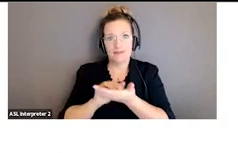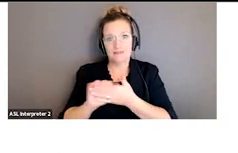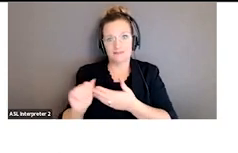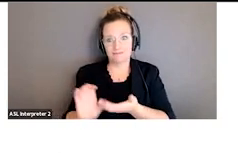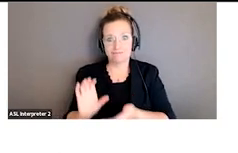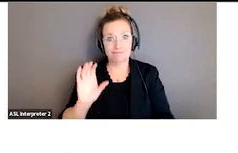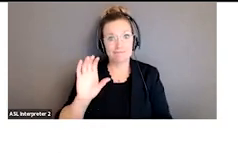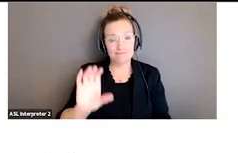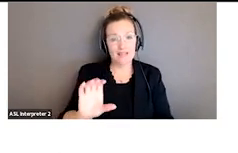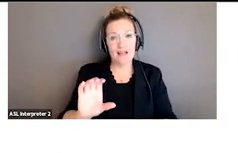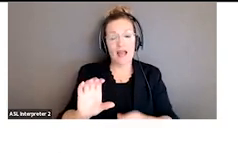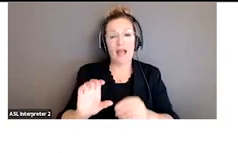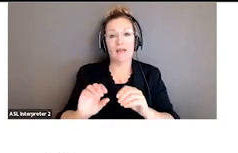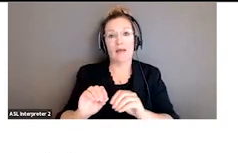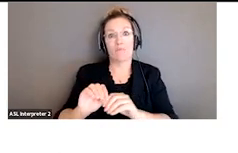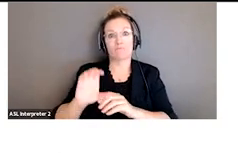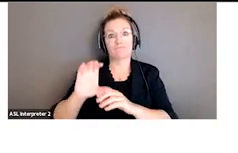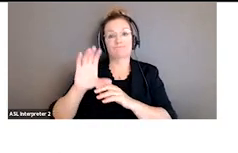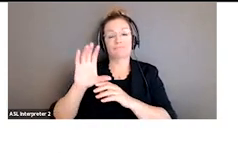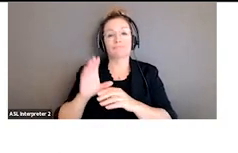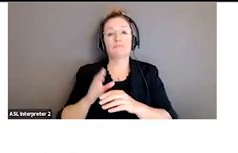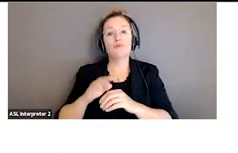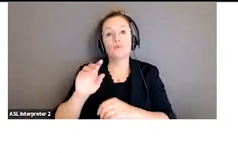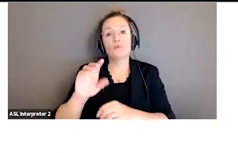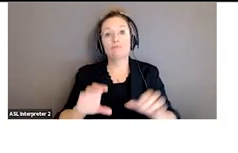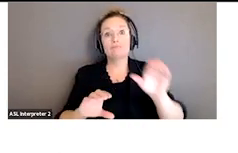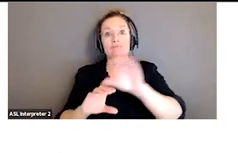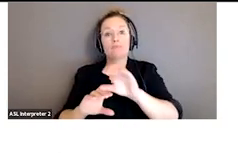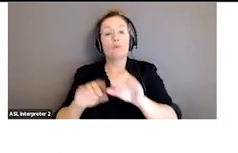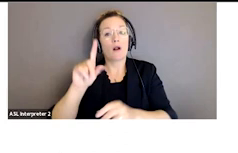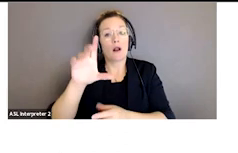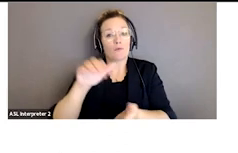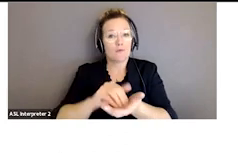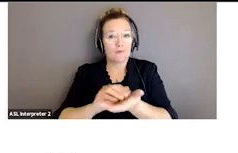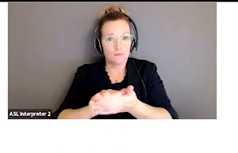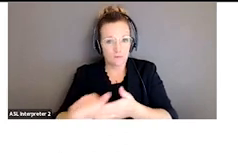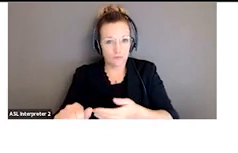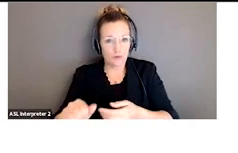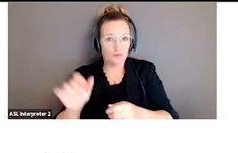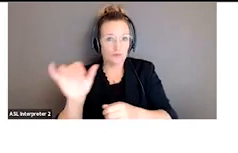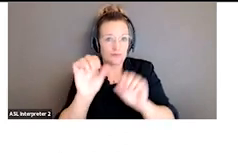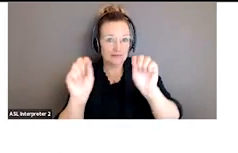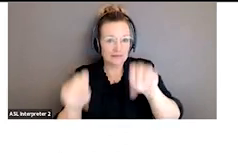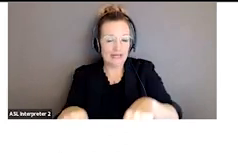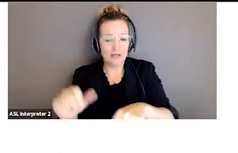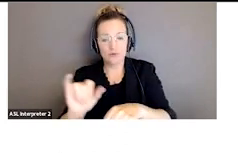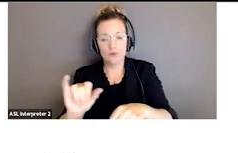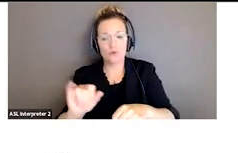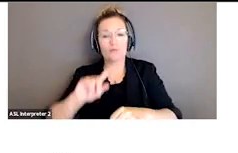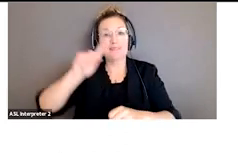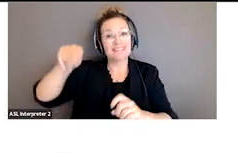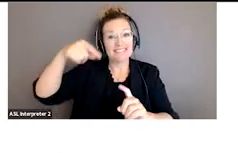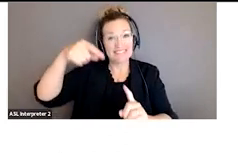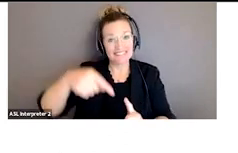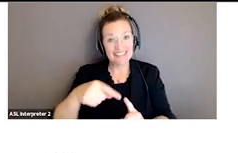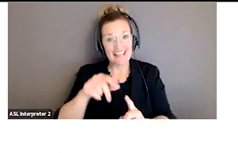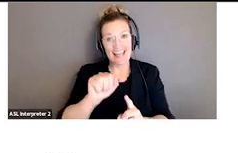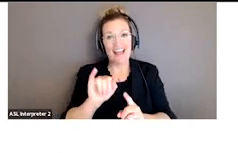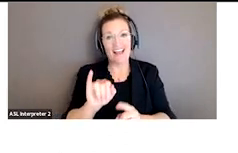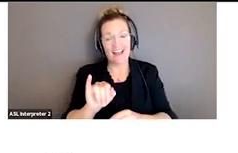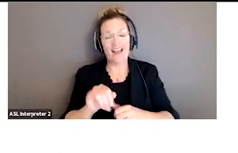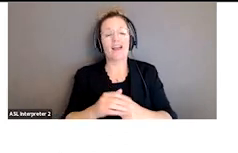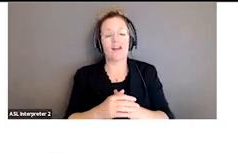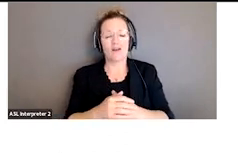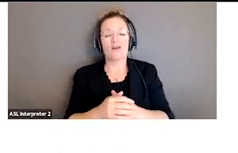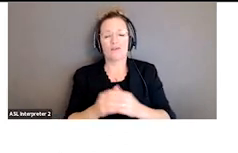can be extended to $100,000 when the additional funding calls come out. With respect to AI itself, I think there are a lot of